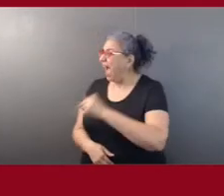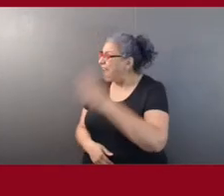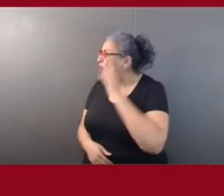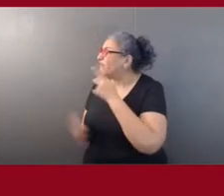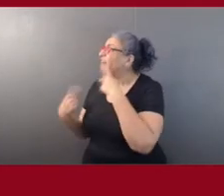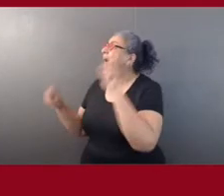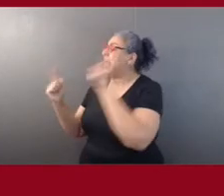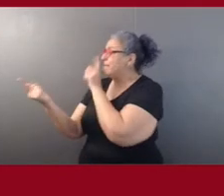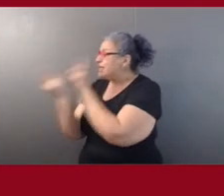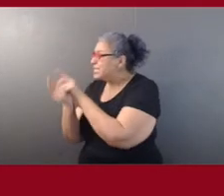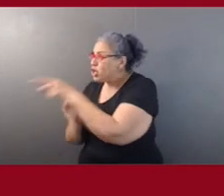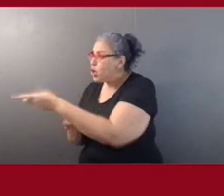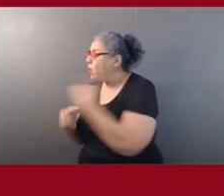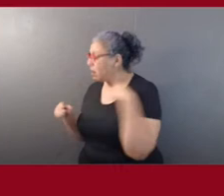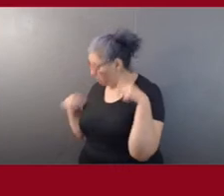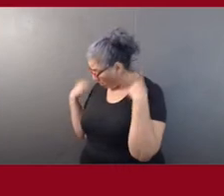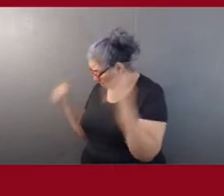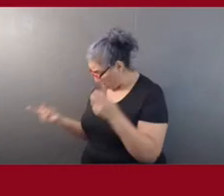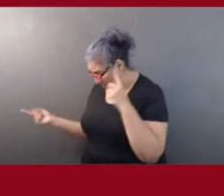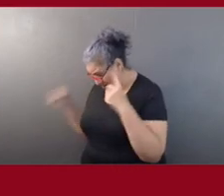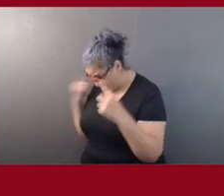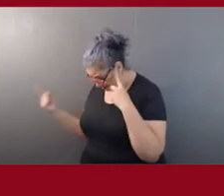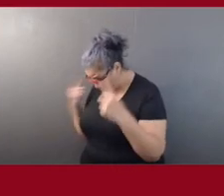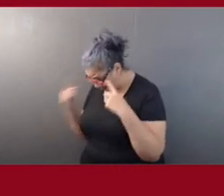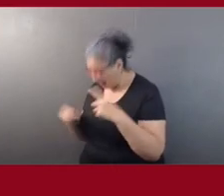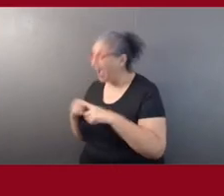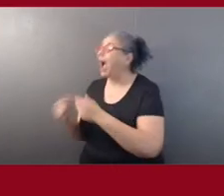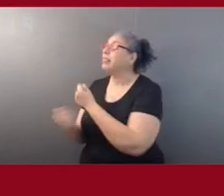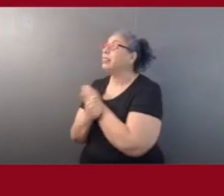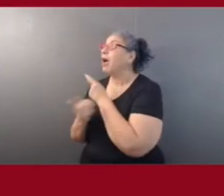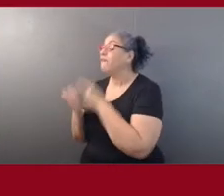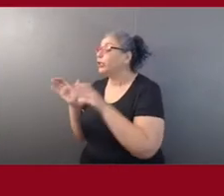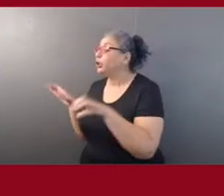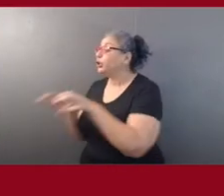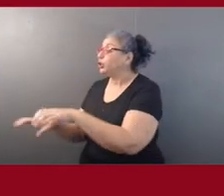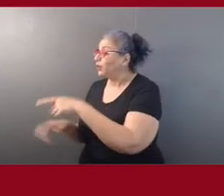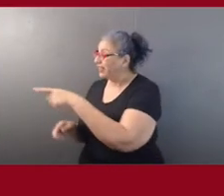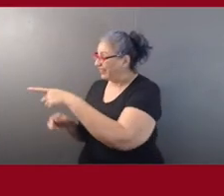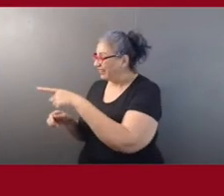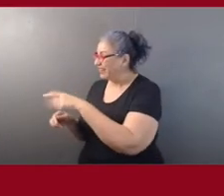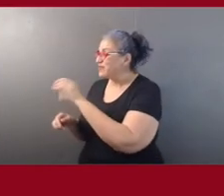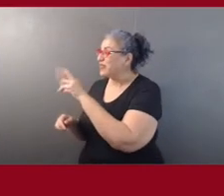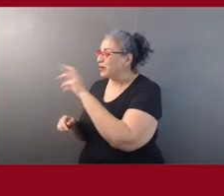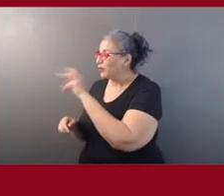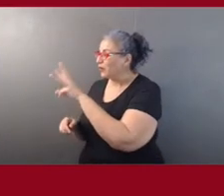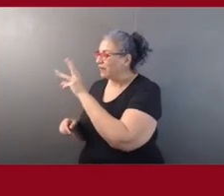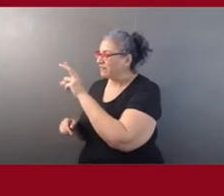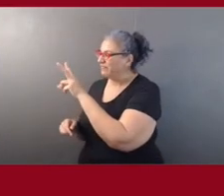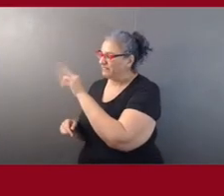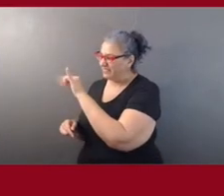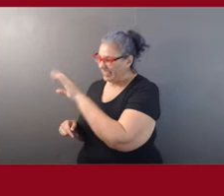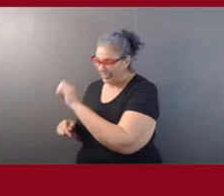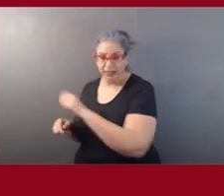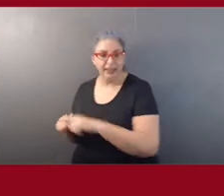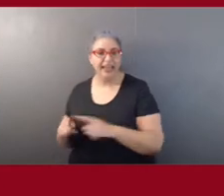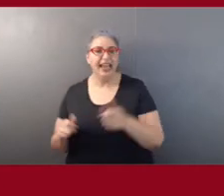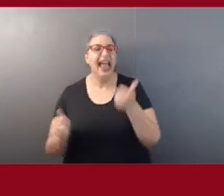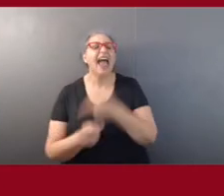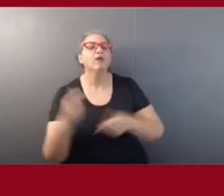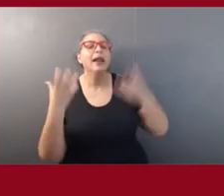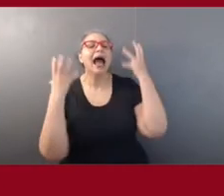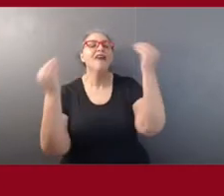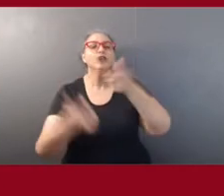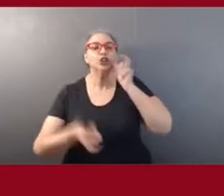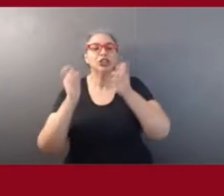so much. So, and I love what you're doing with Kruvy. So I definitely would love to chat with you also. Drinks all around. Yeah. Thank you. Yeah.